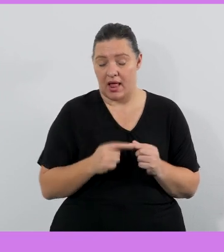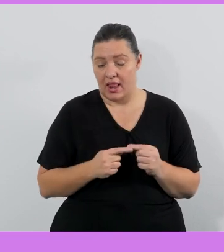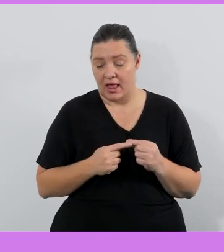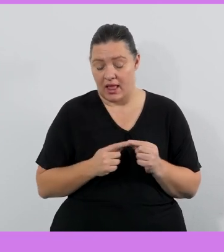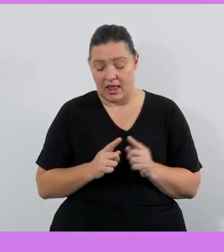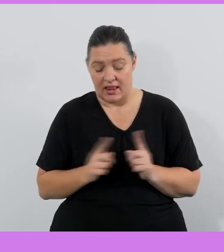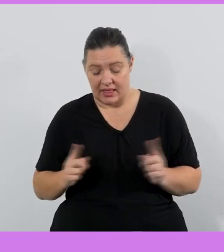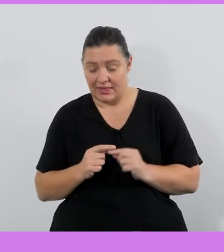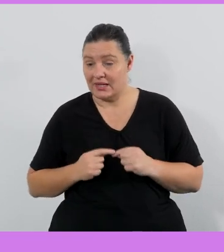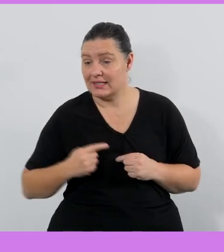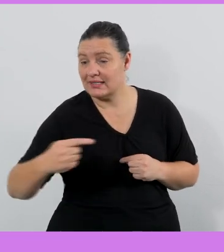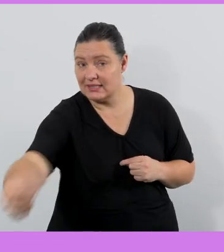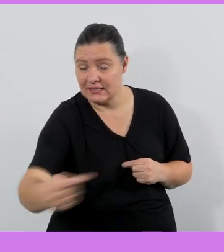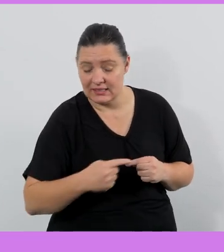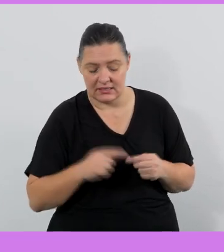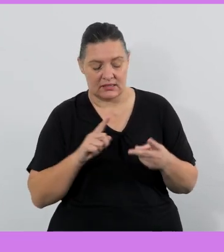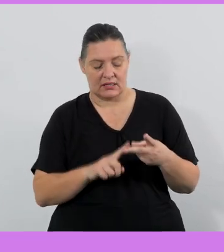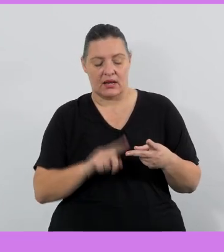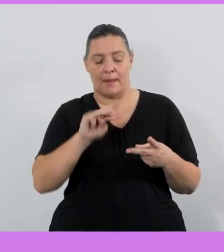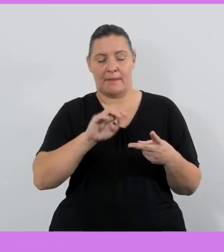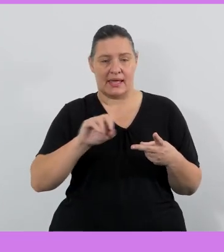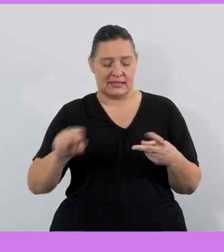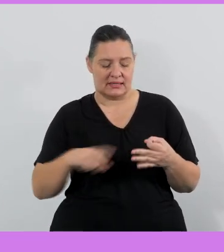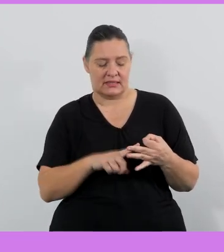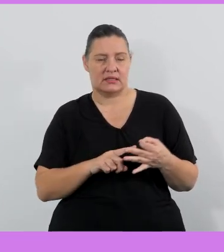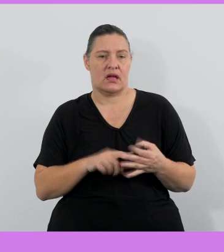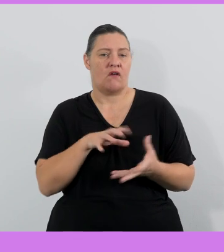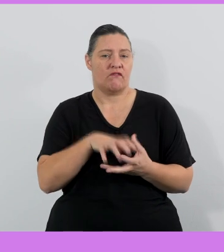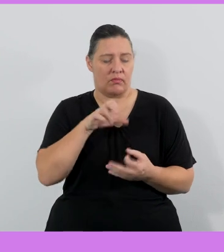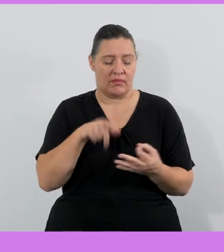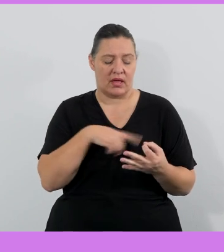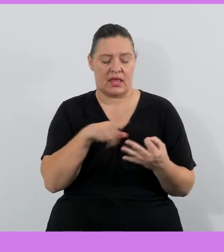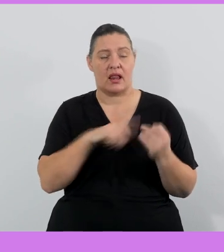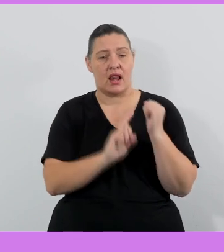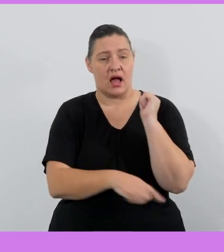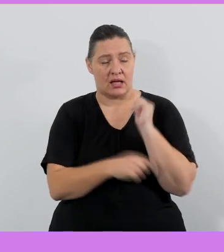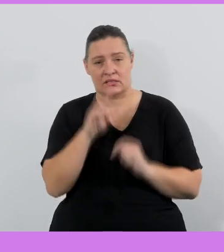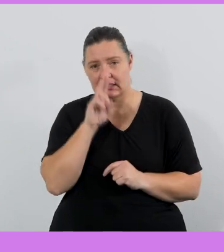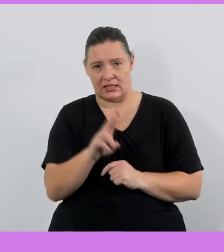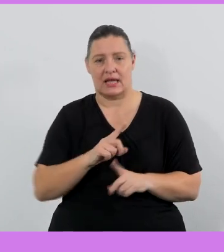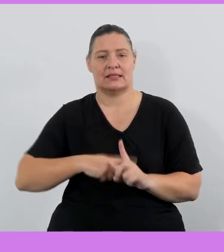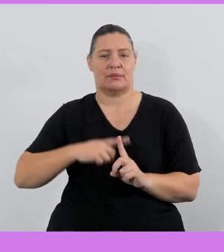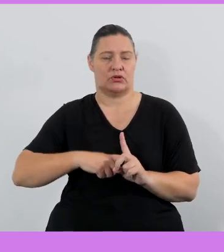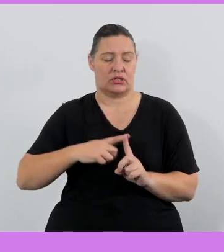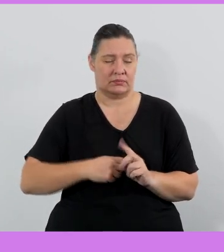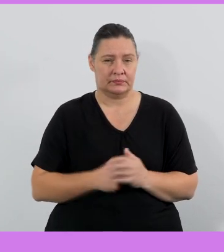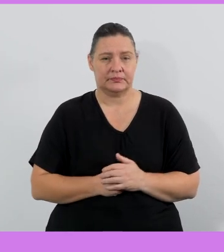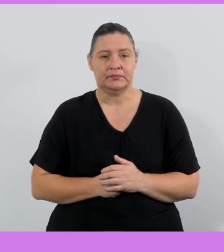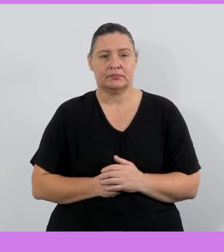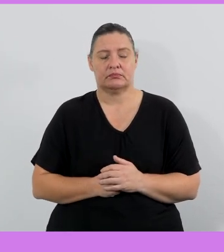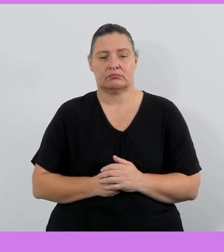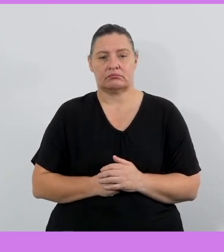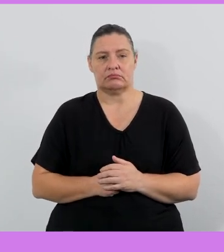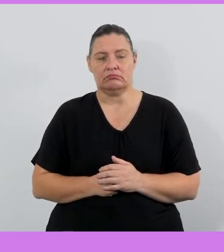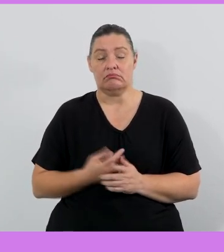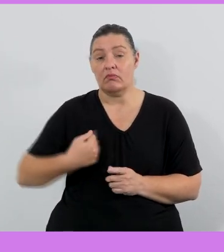distance. Thereafter, we'll be looking at mass, then volume, and last but not least, we'll be moving on to temperature. Now,